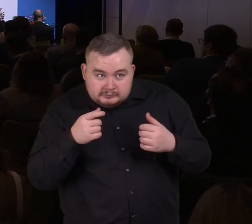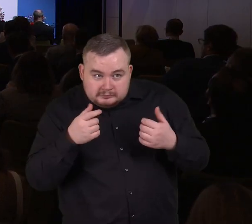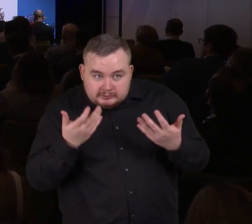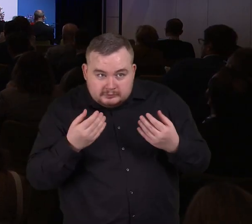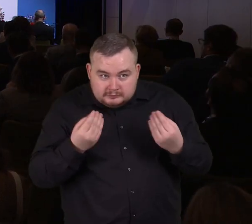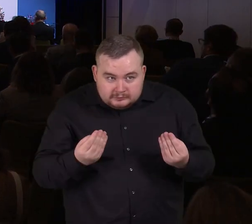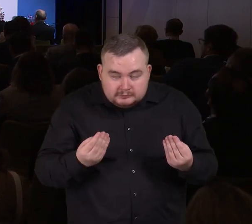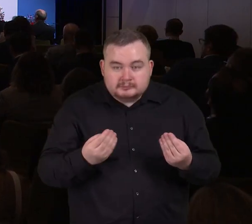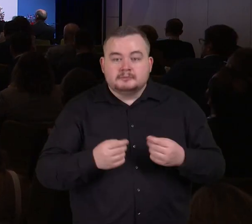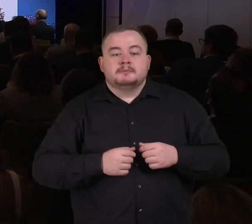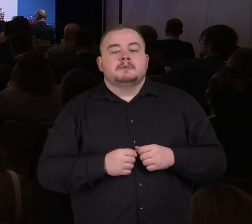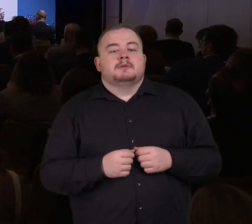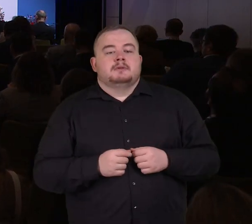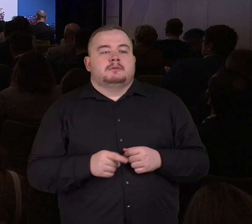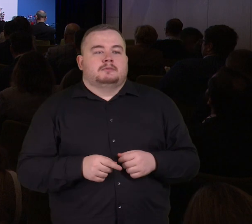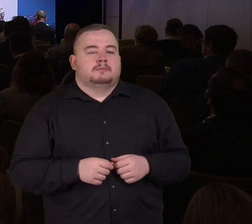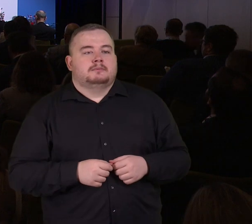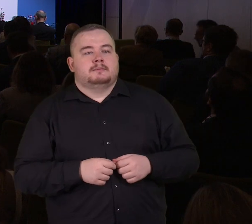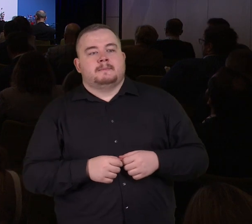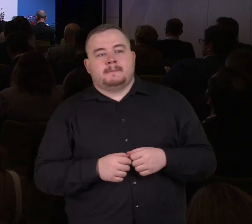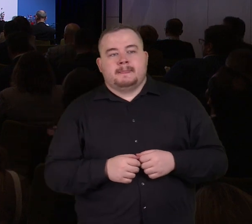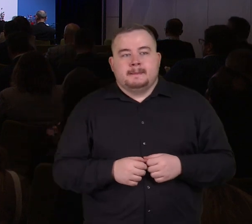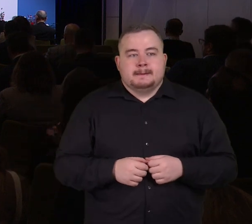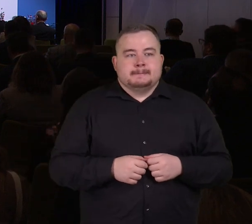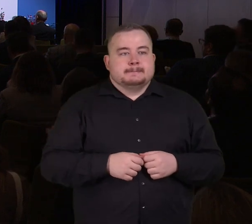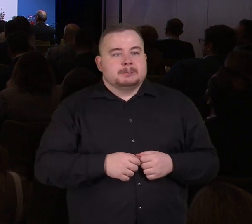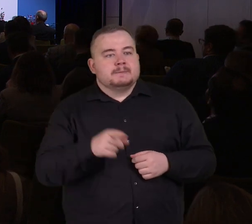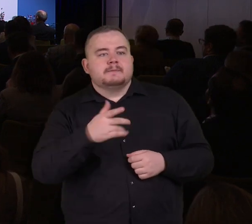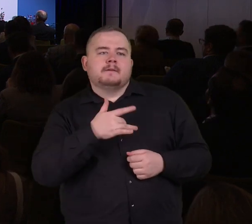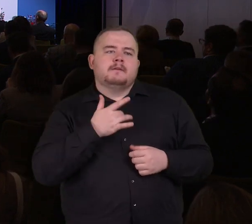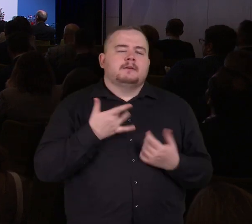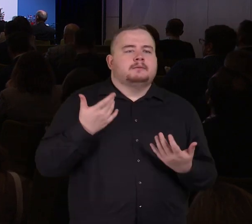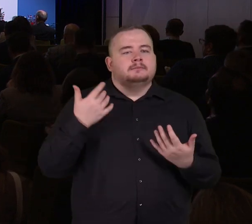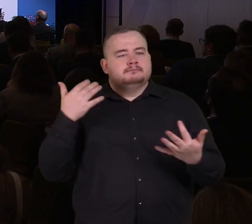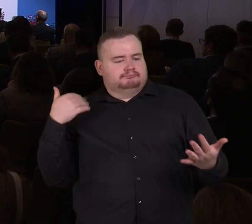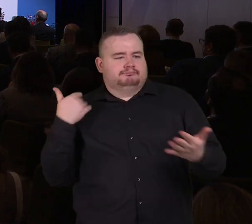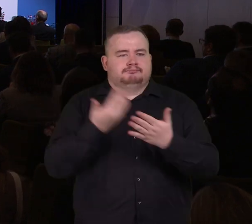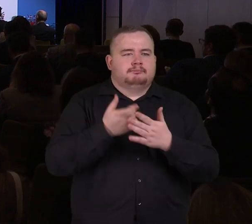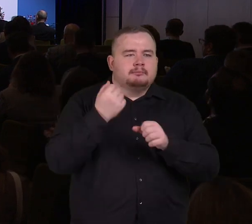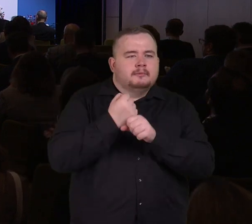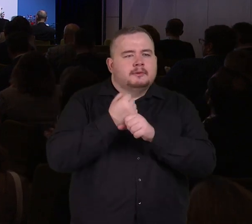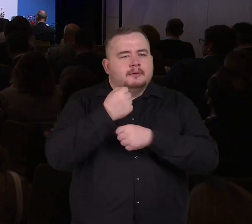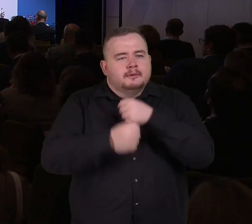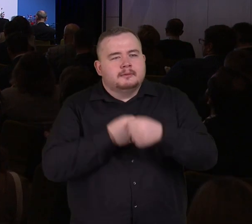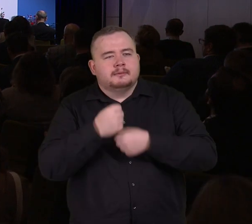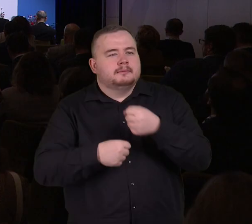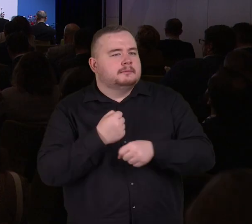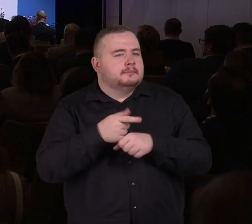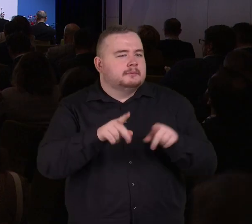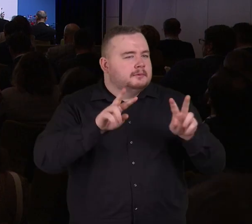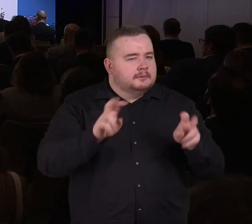multi-annual reflection on which European Commissioner for Regional Policy was the best